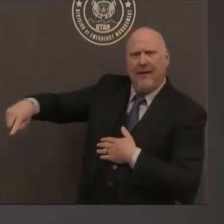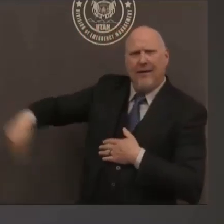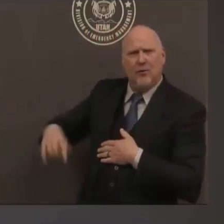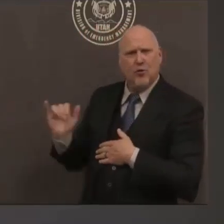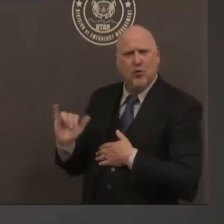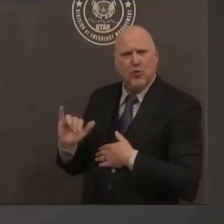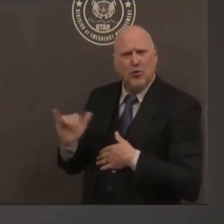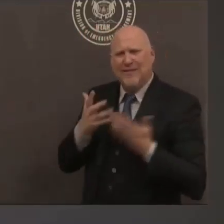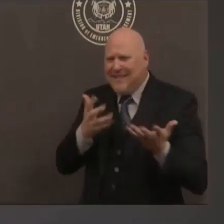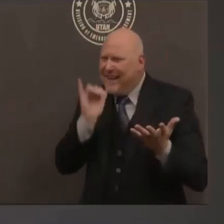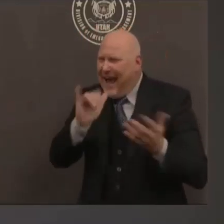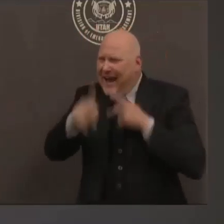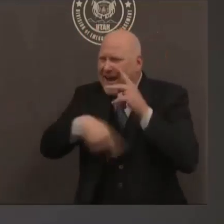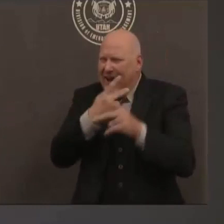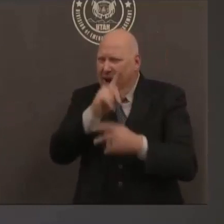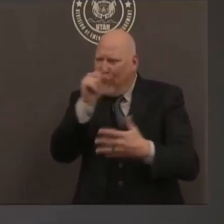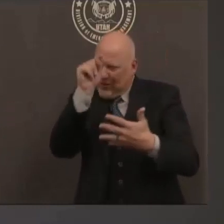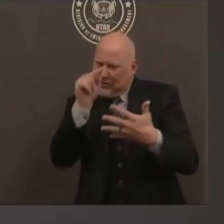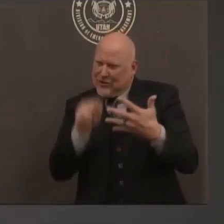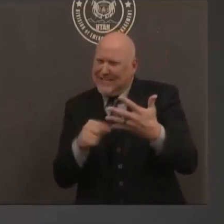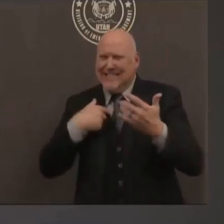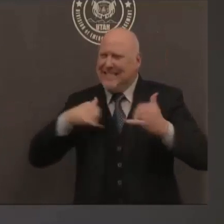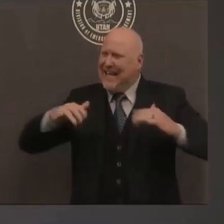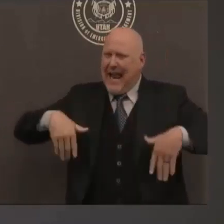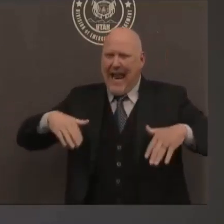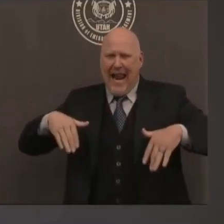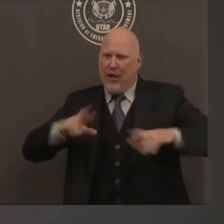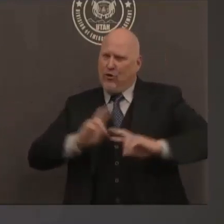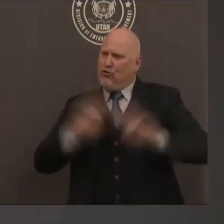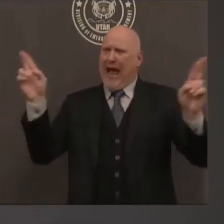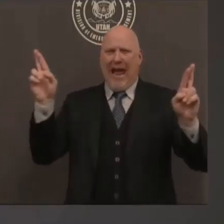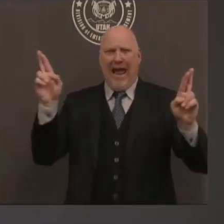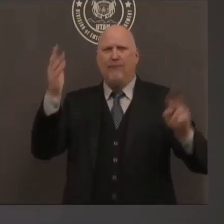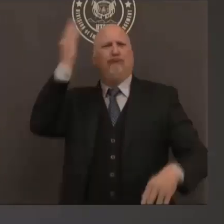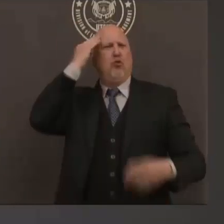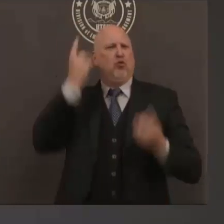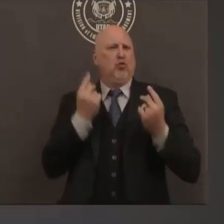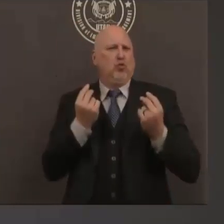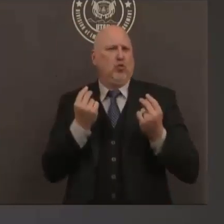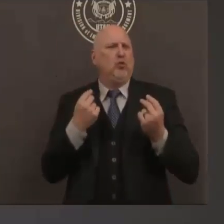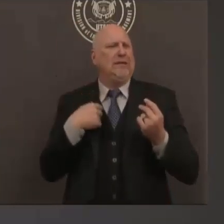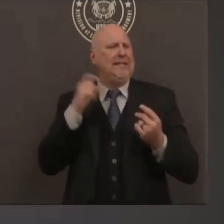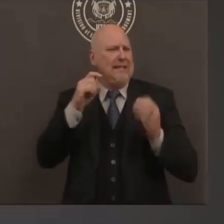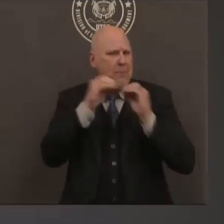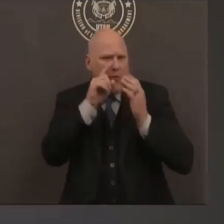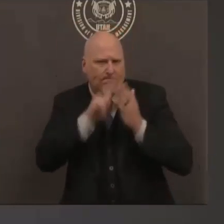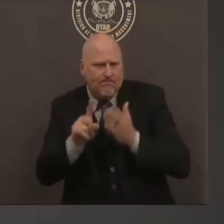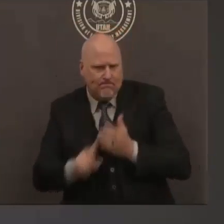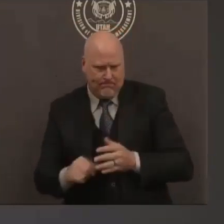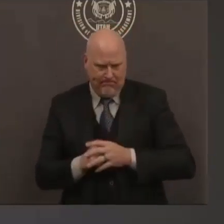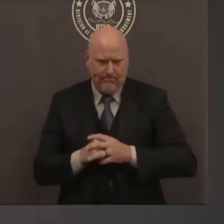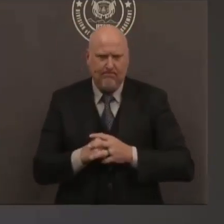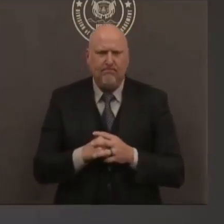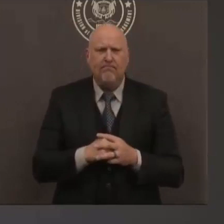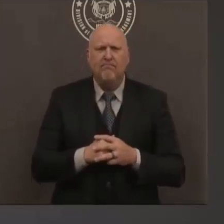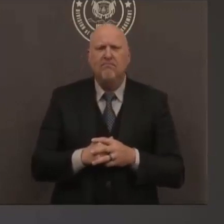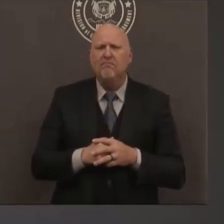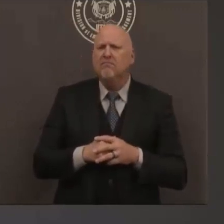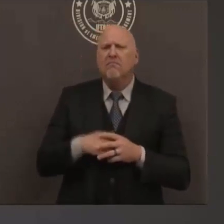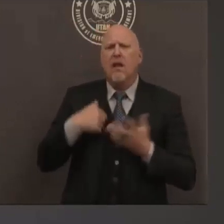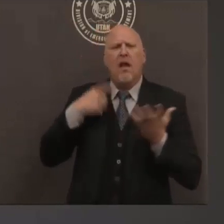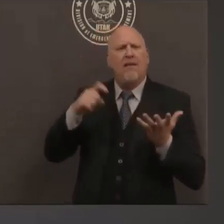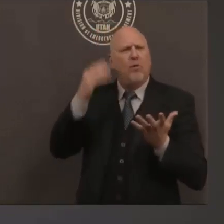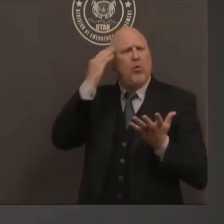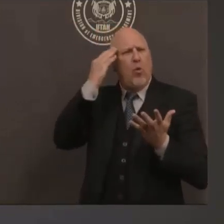populations and protect them? And last but not least is, what are the budgetary requirements for us to do these things? And